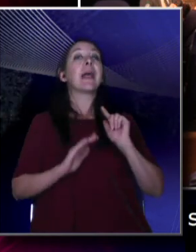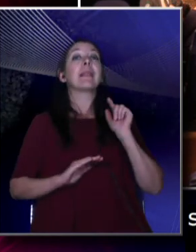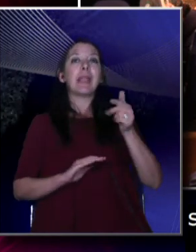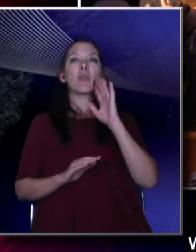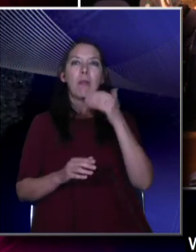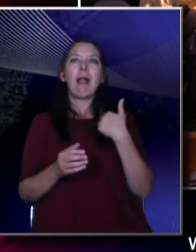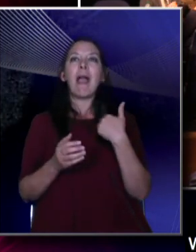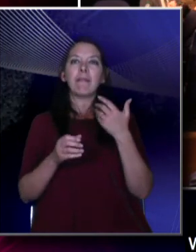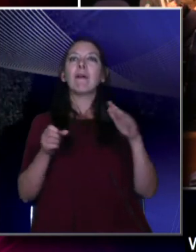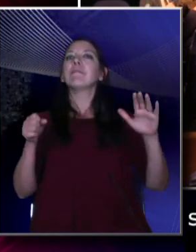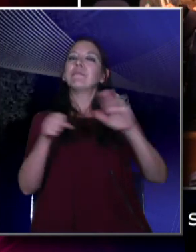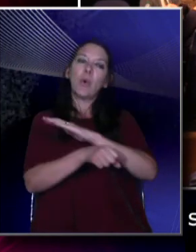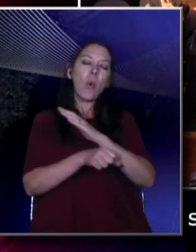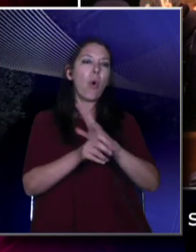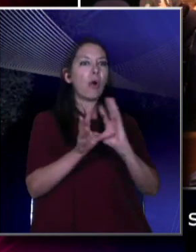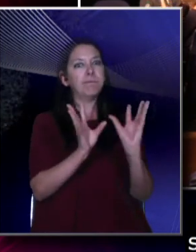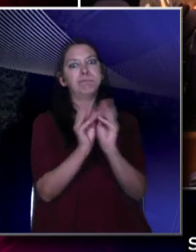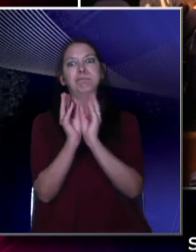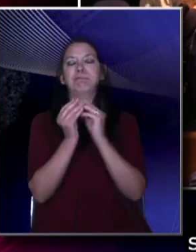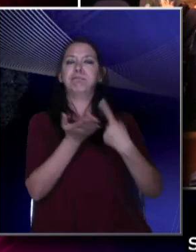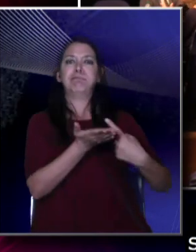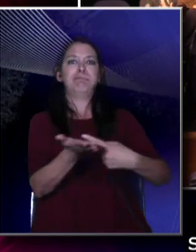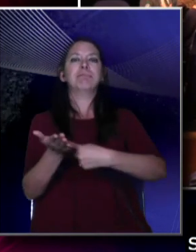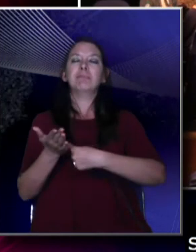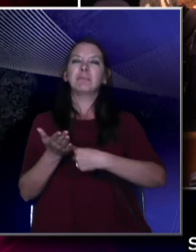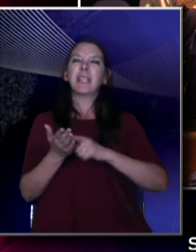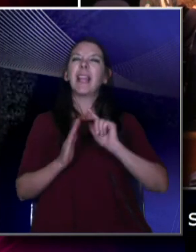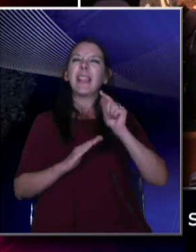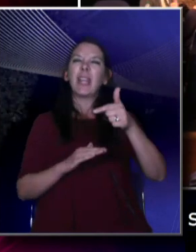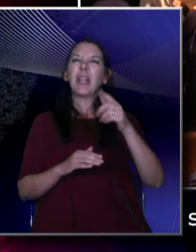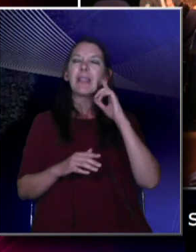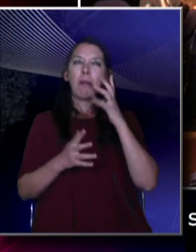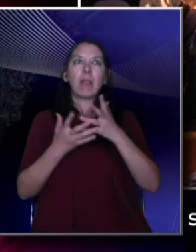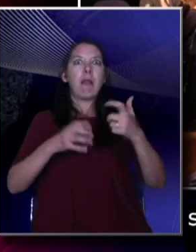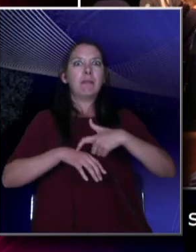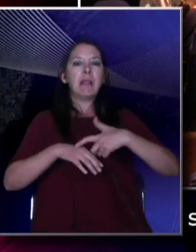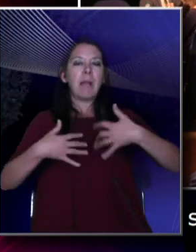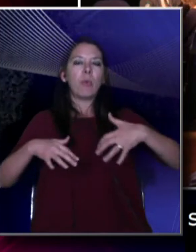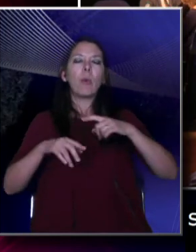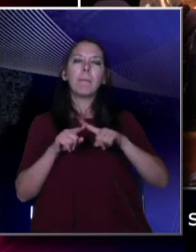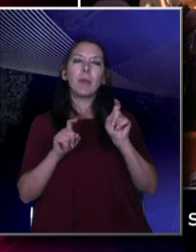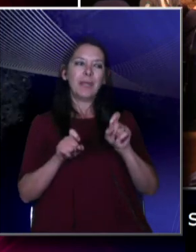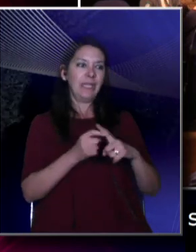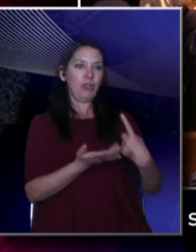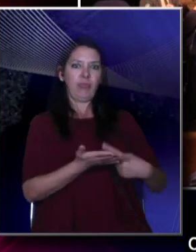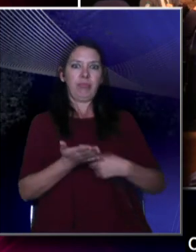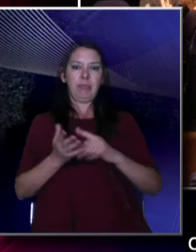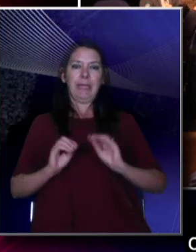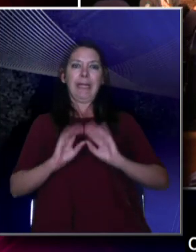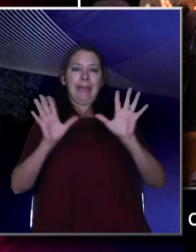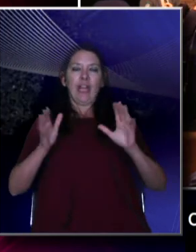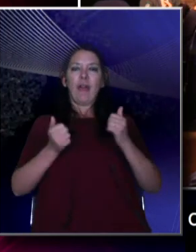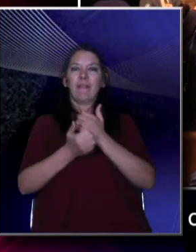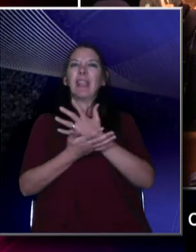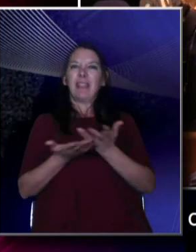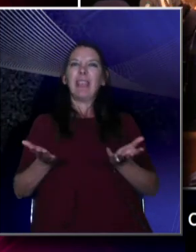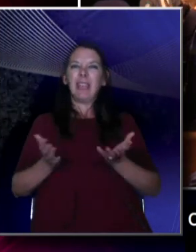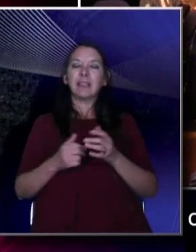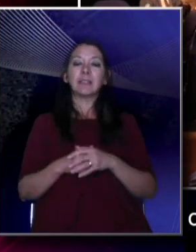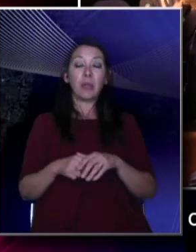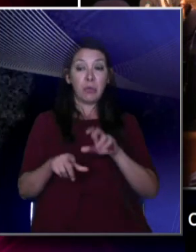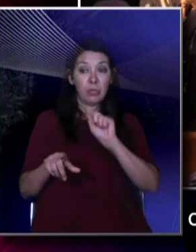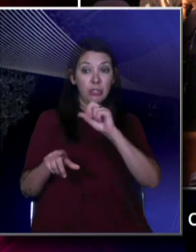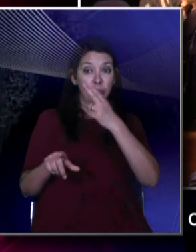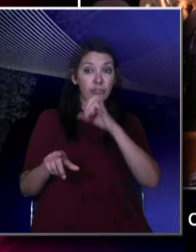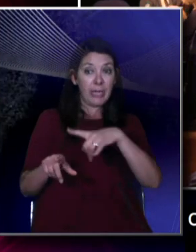retreat. It's going to take a lot of time, but I think it's important enough that we start to air this out. So yes. And I Shelley, would we're agree. okay with doing